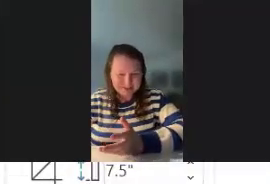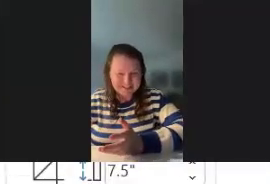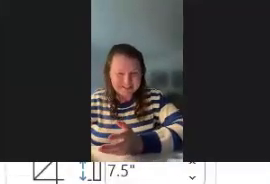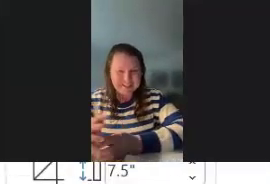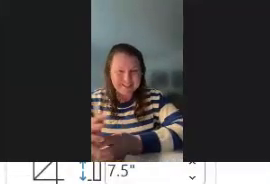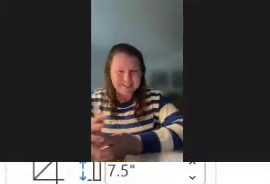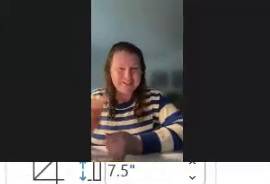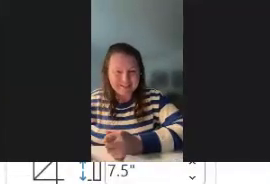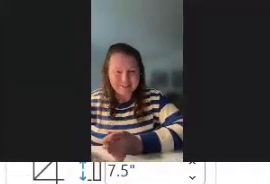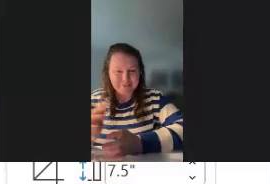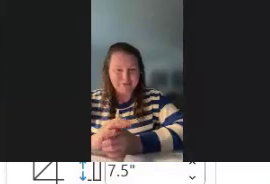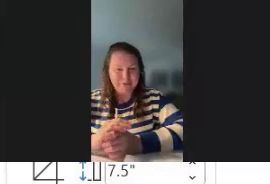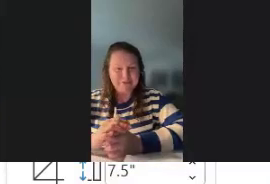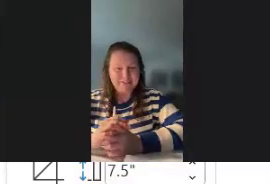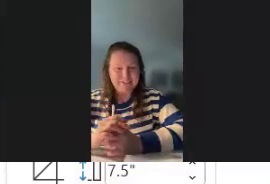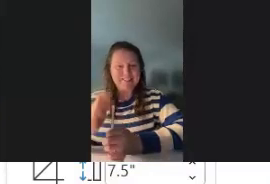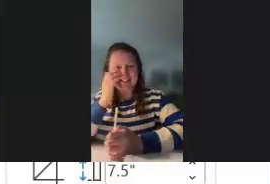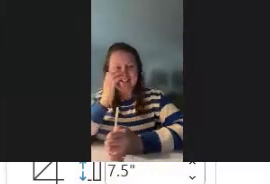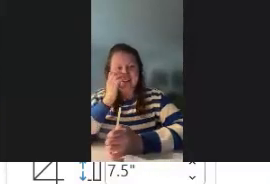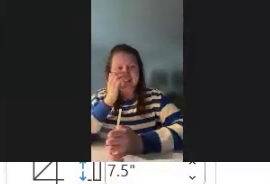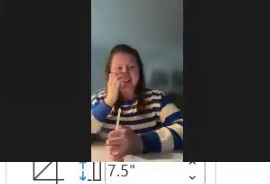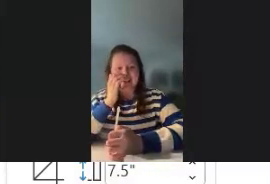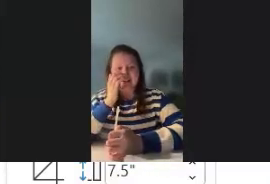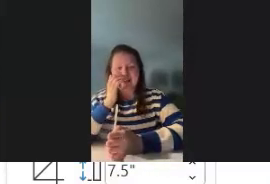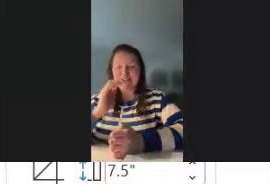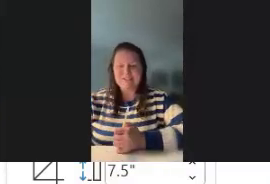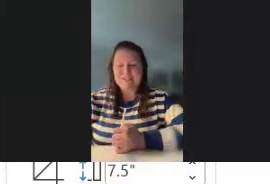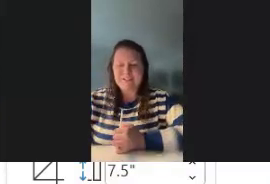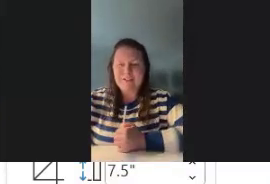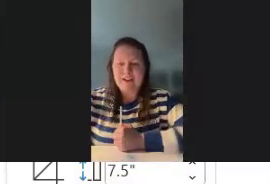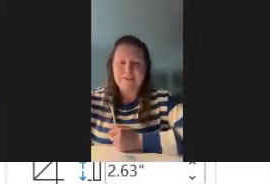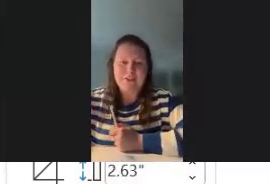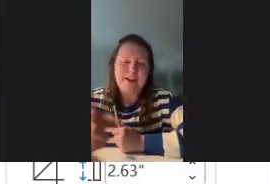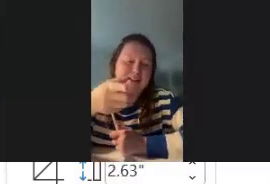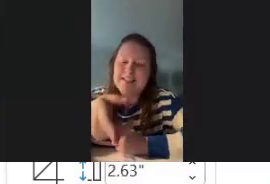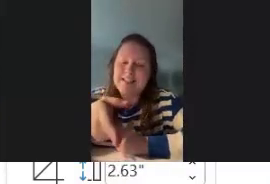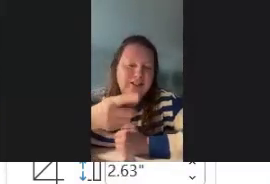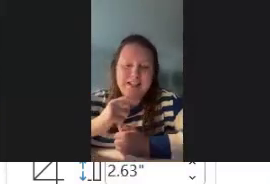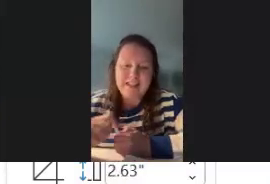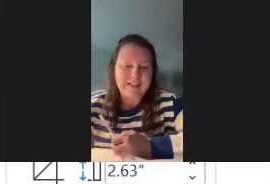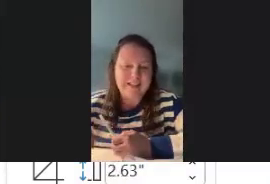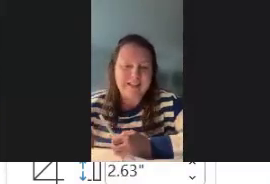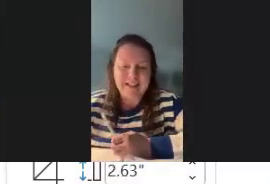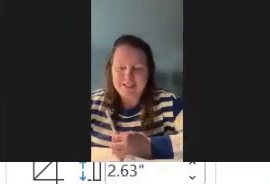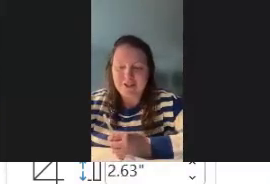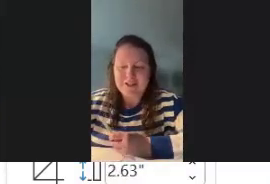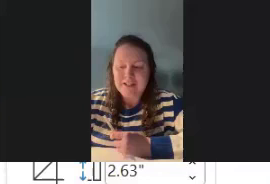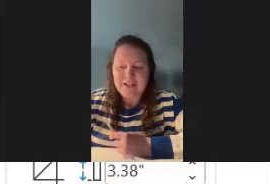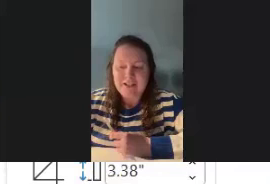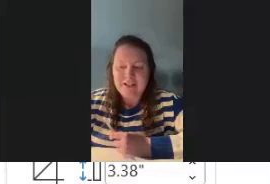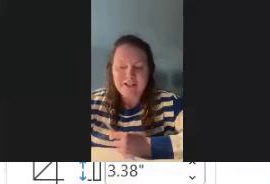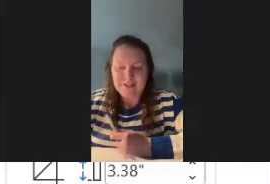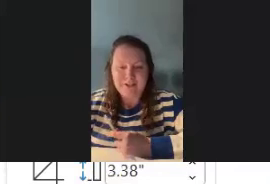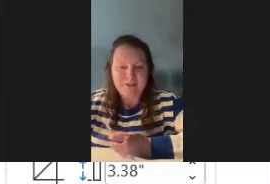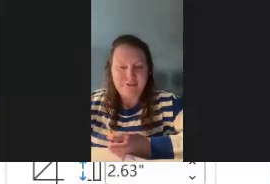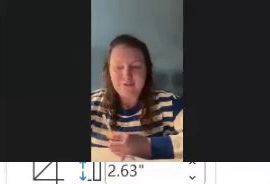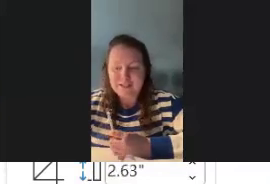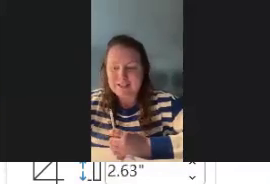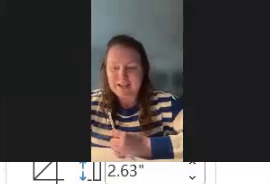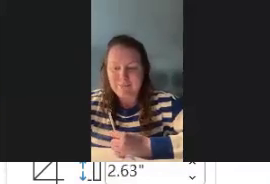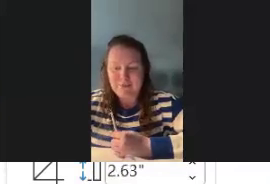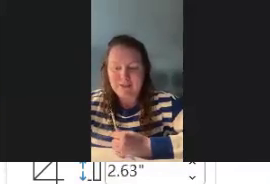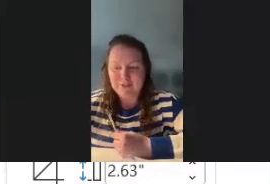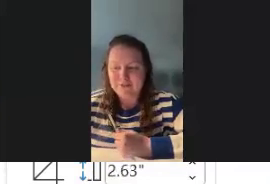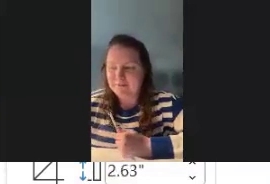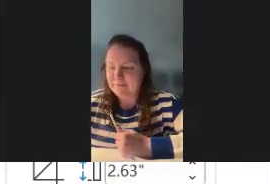and that's what you push, and then you click your photo. I'm not, it doesn't look anything like this at all. I just wasn't sure